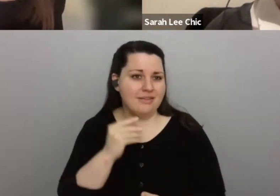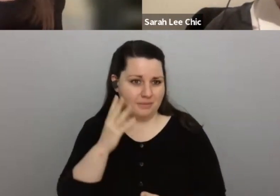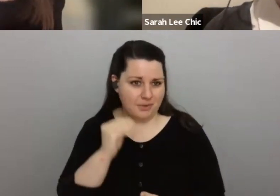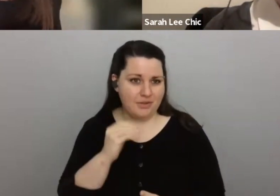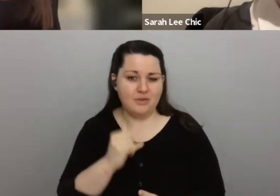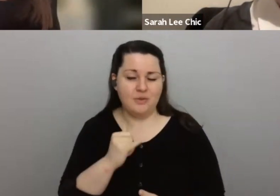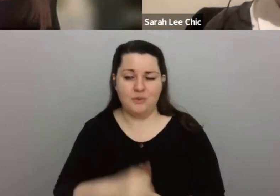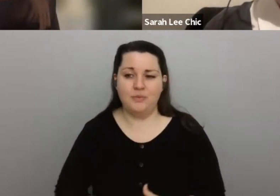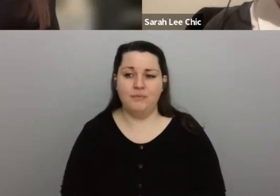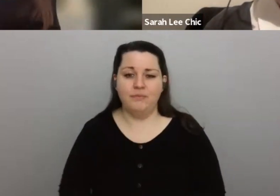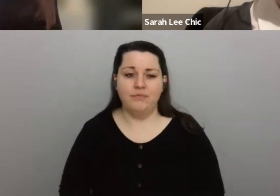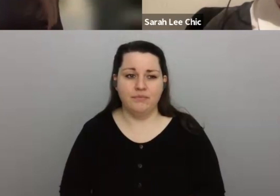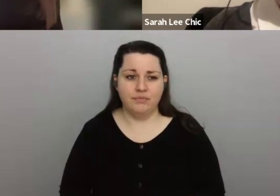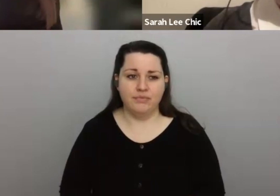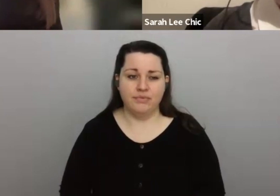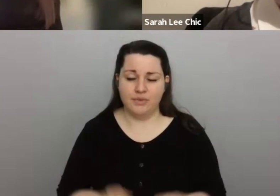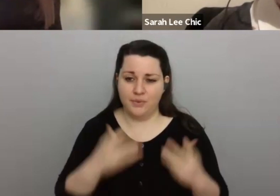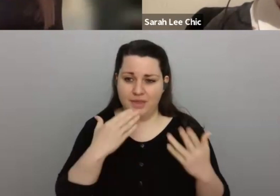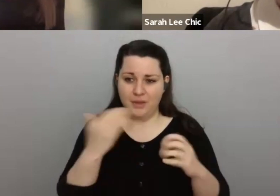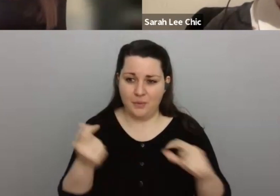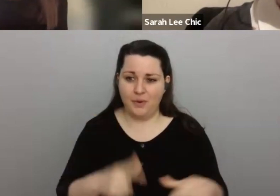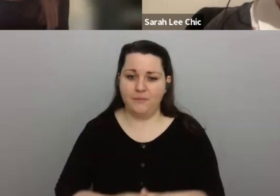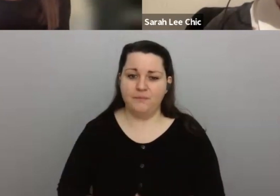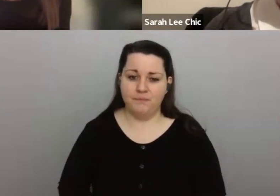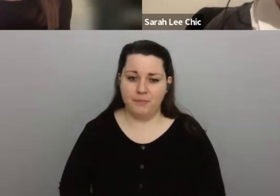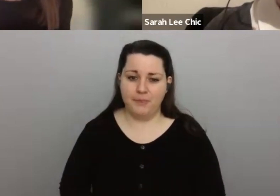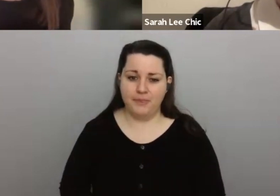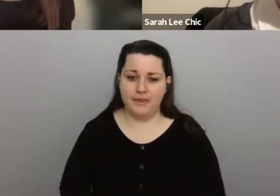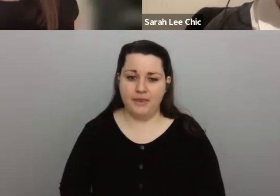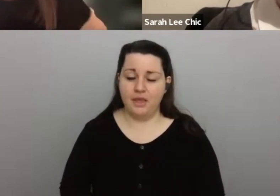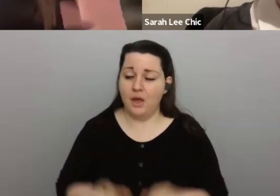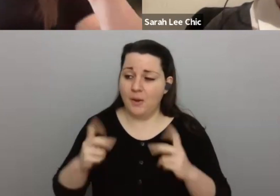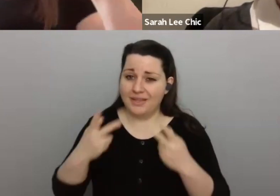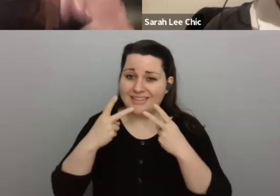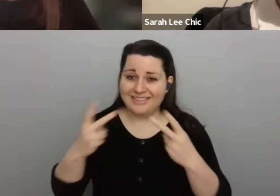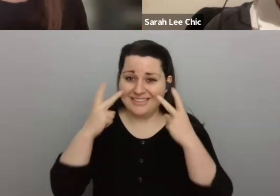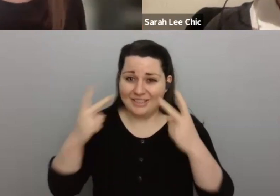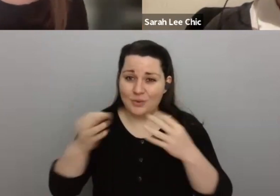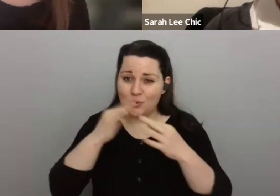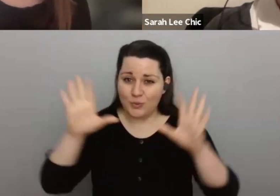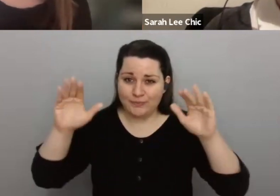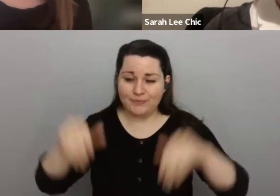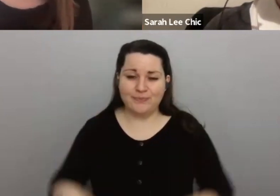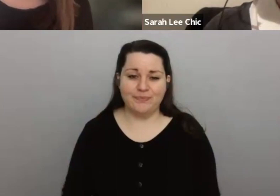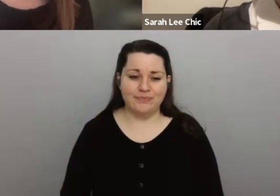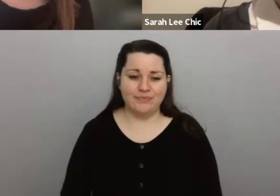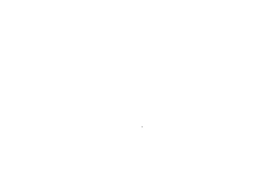well. So Awesome. thank you all. Let's hear it. All right. See you all soon, everyone. Have a good one.